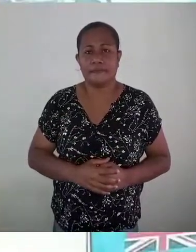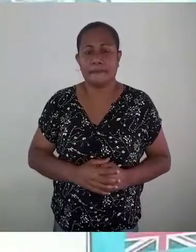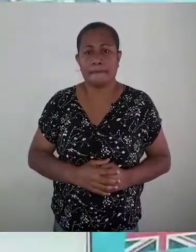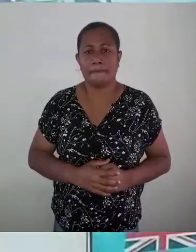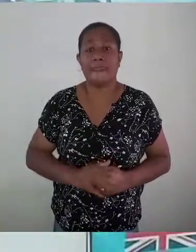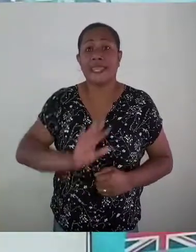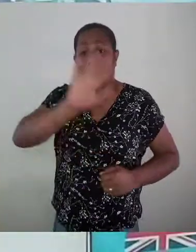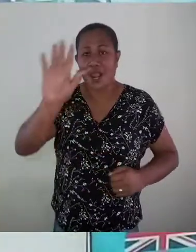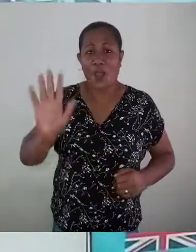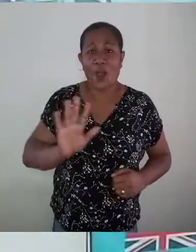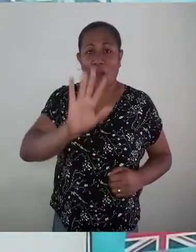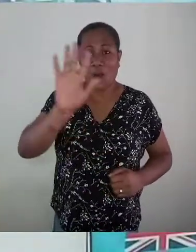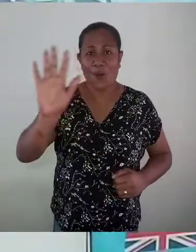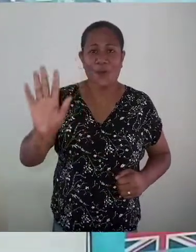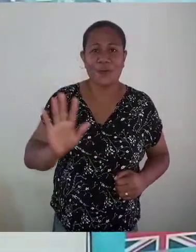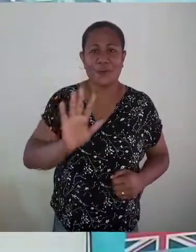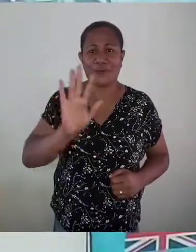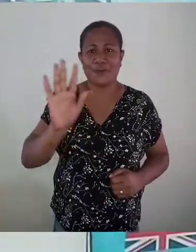Bulavanaka!